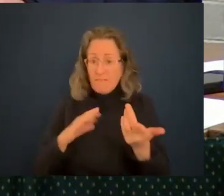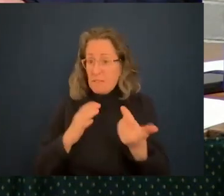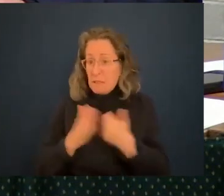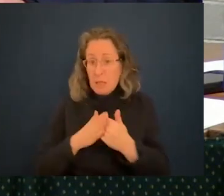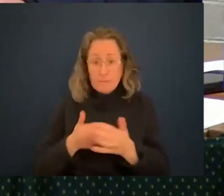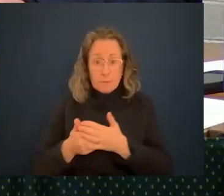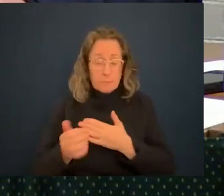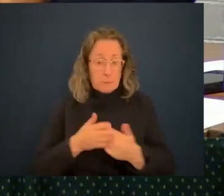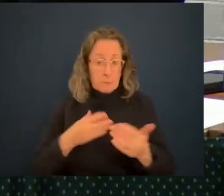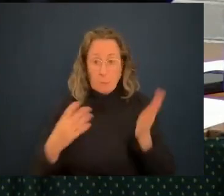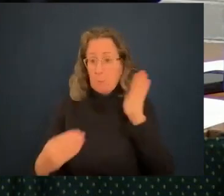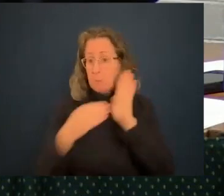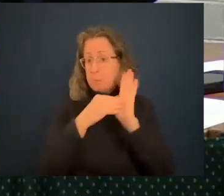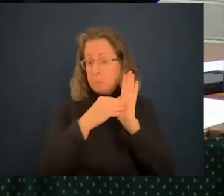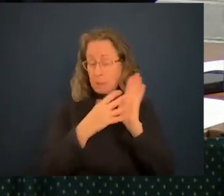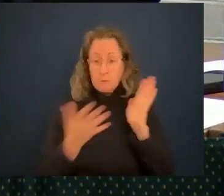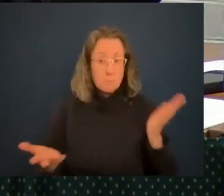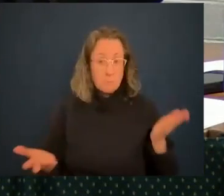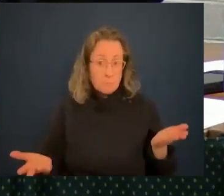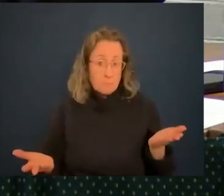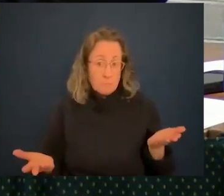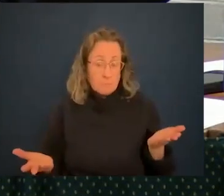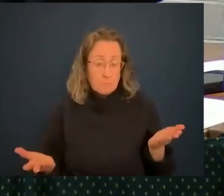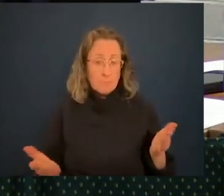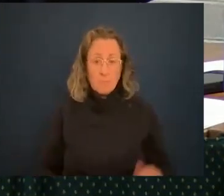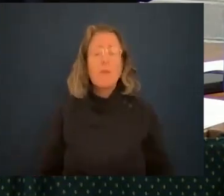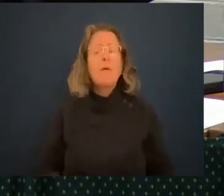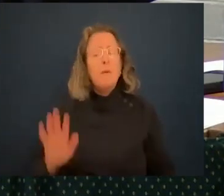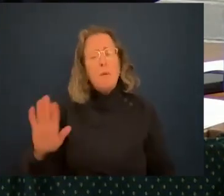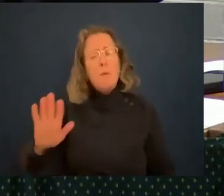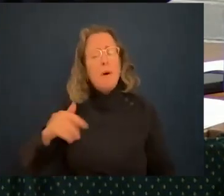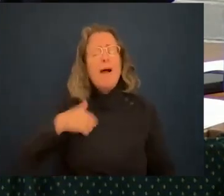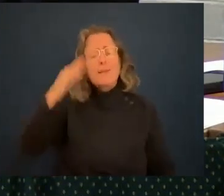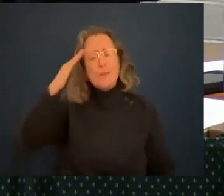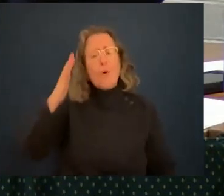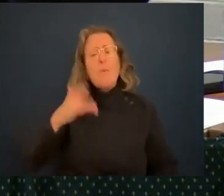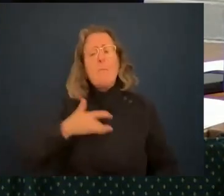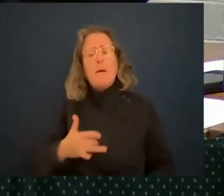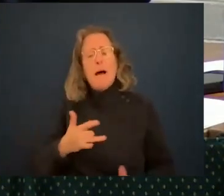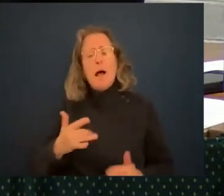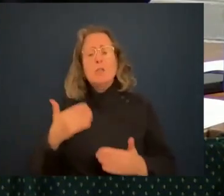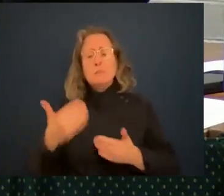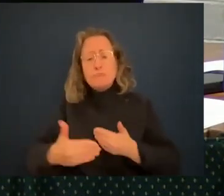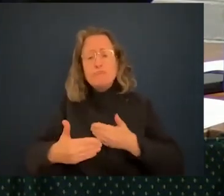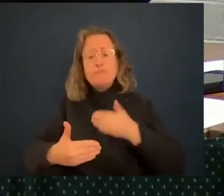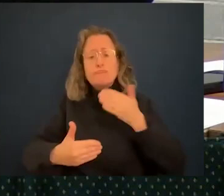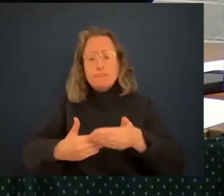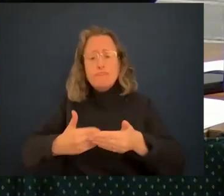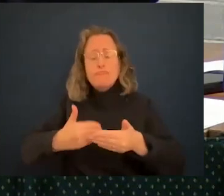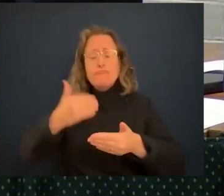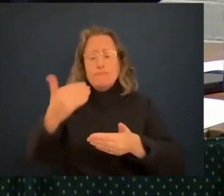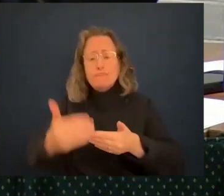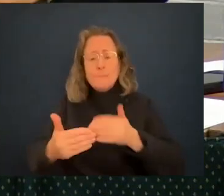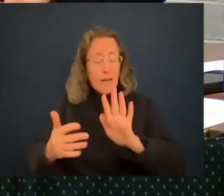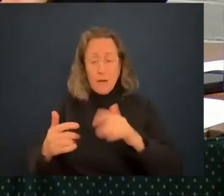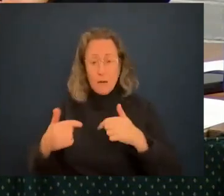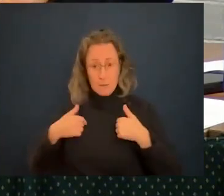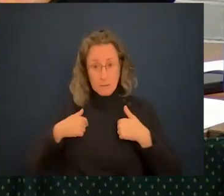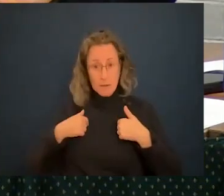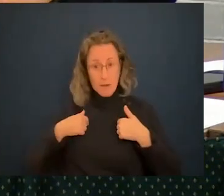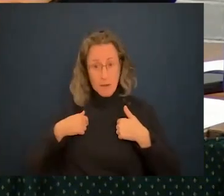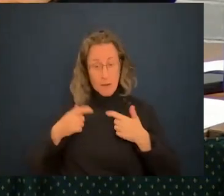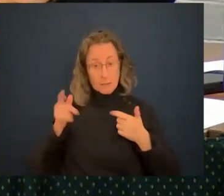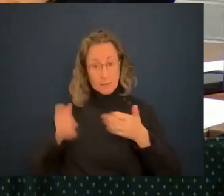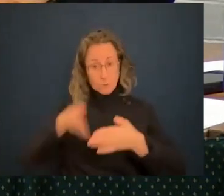um and so yeah like we usually go slower and I'm not saying that we need to get this all taken care of right now what I'm actually looking